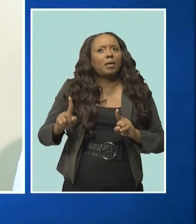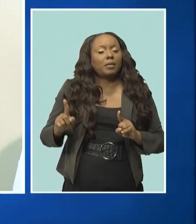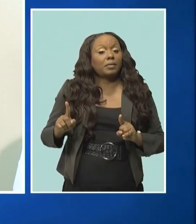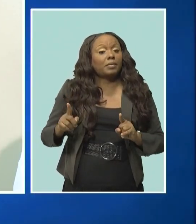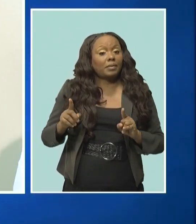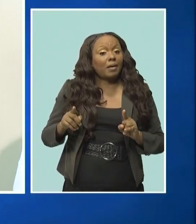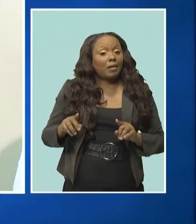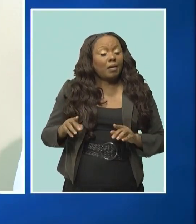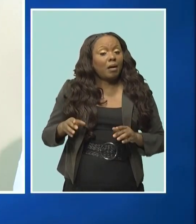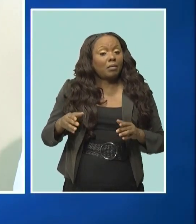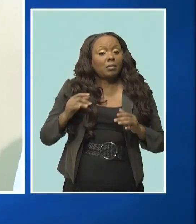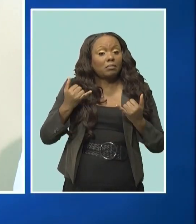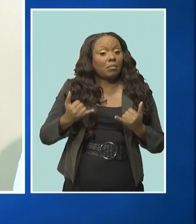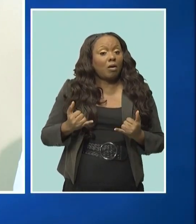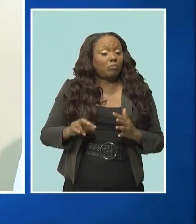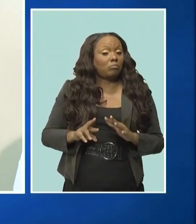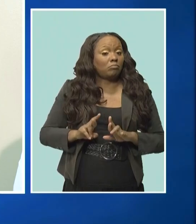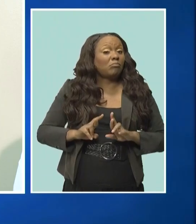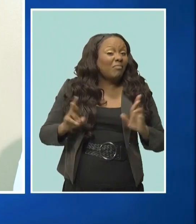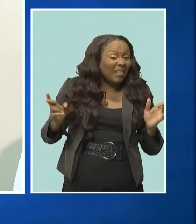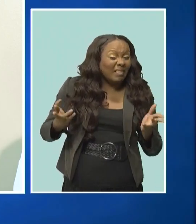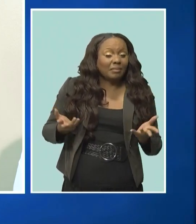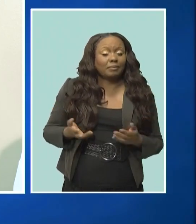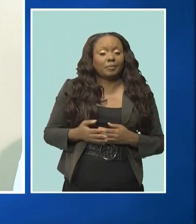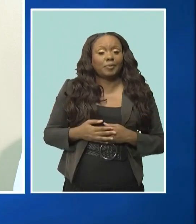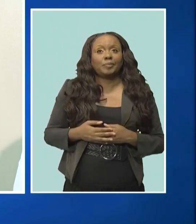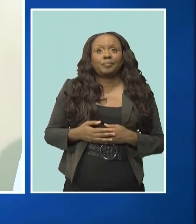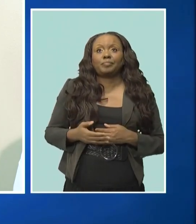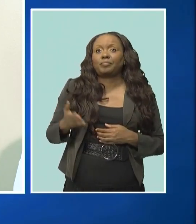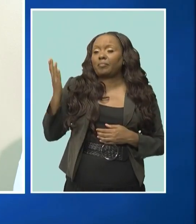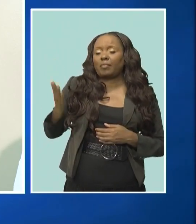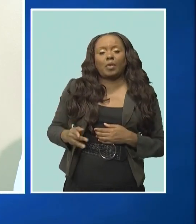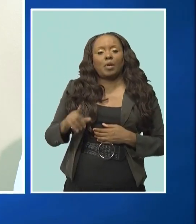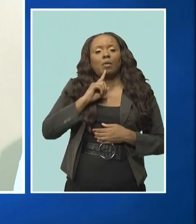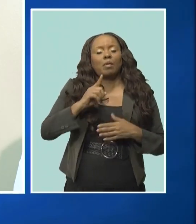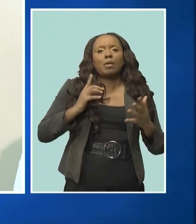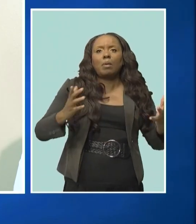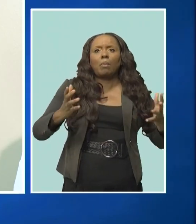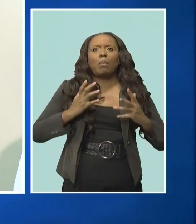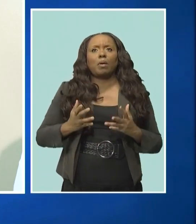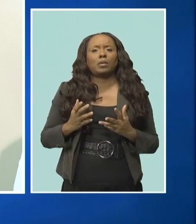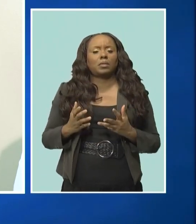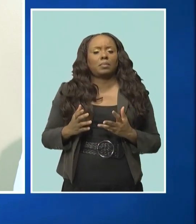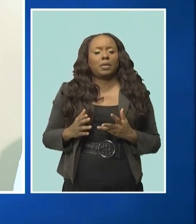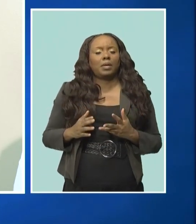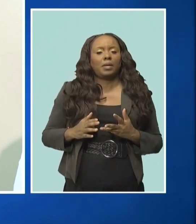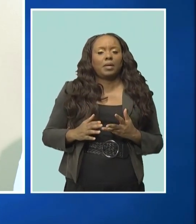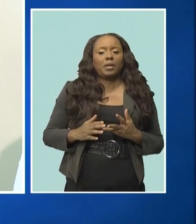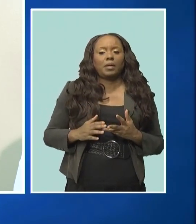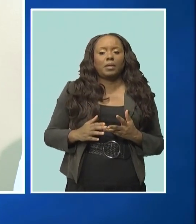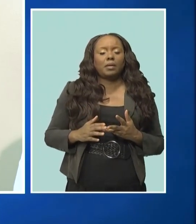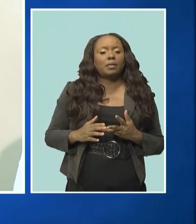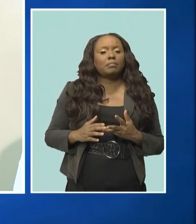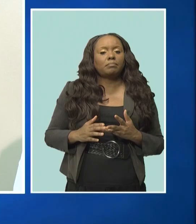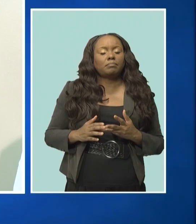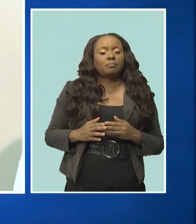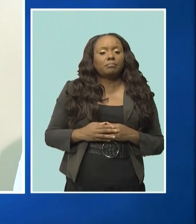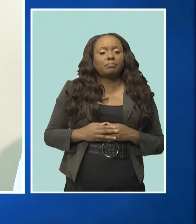be the central agency for the receipt of all